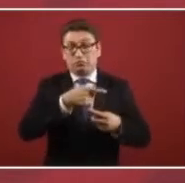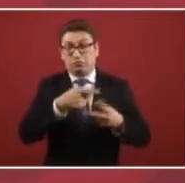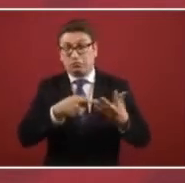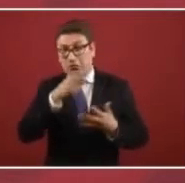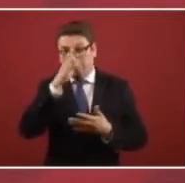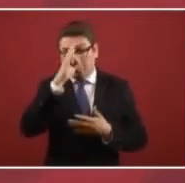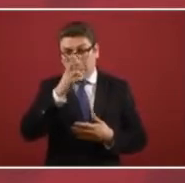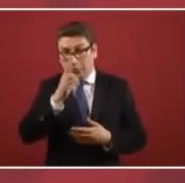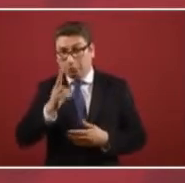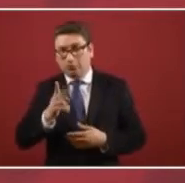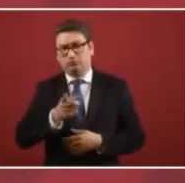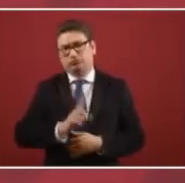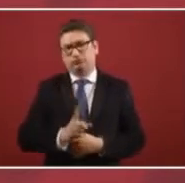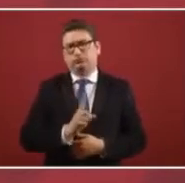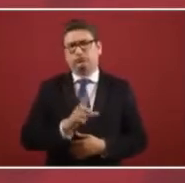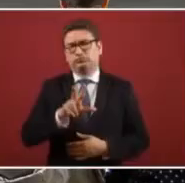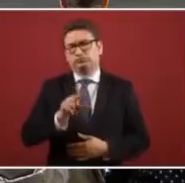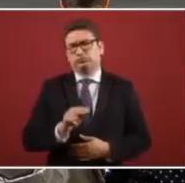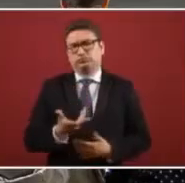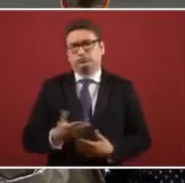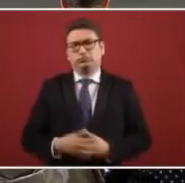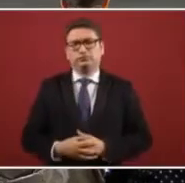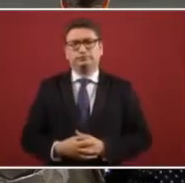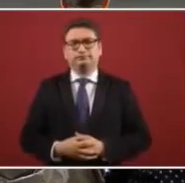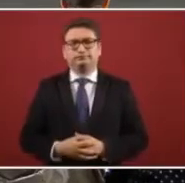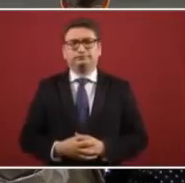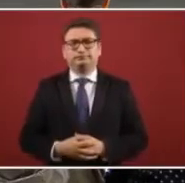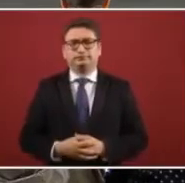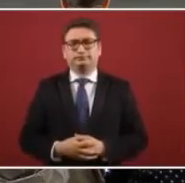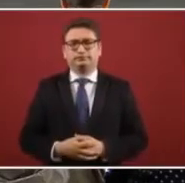and to not prohibit